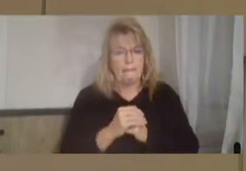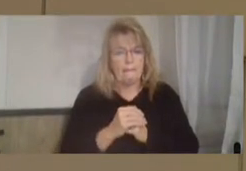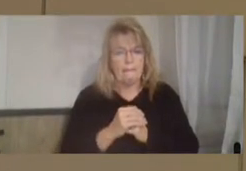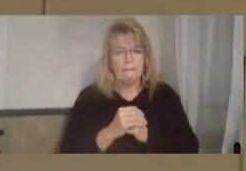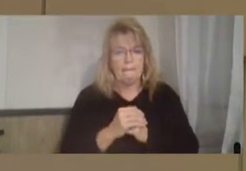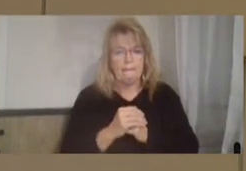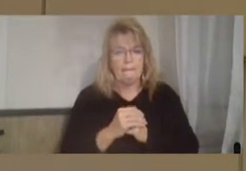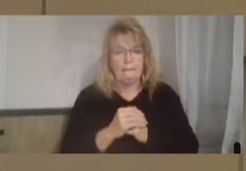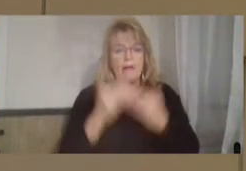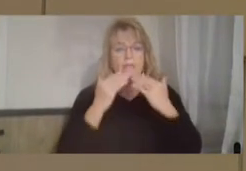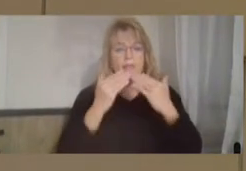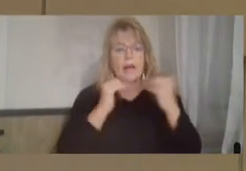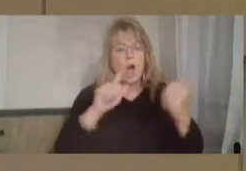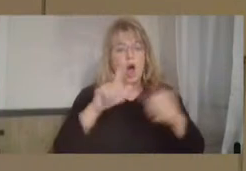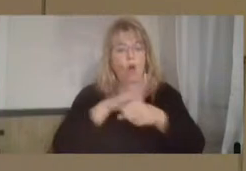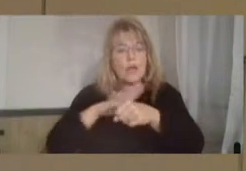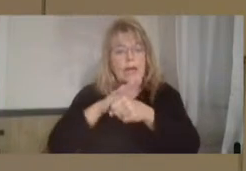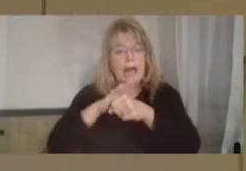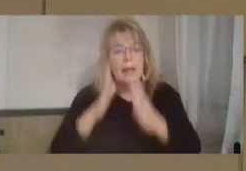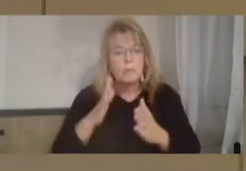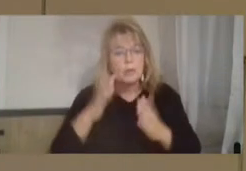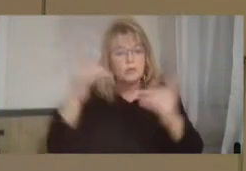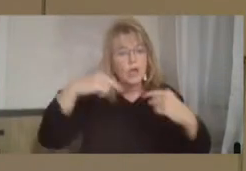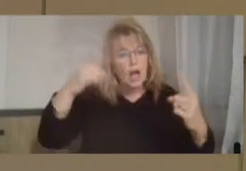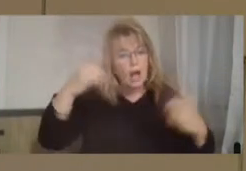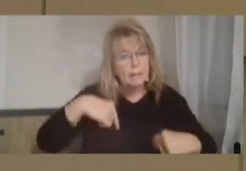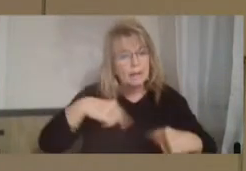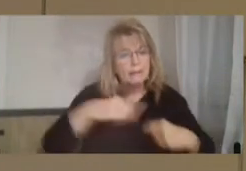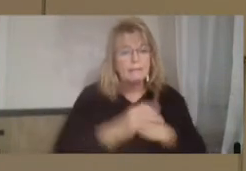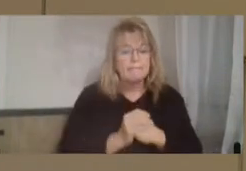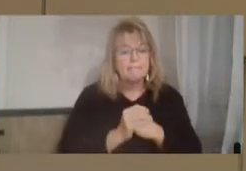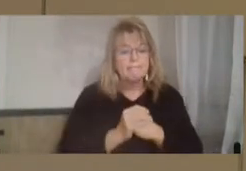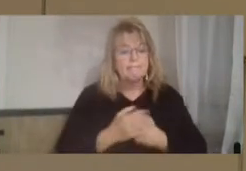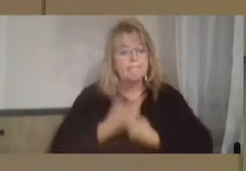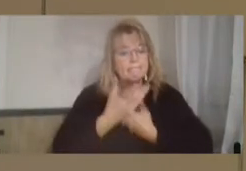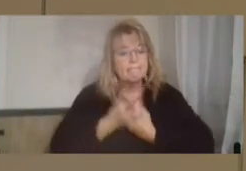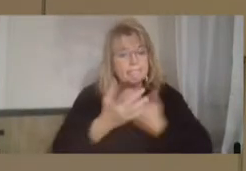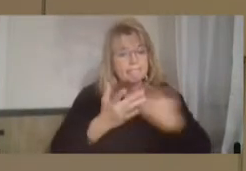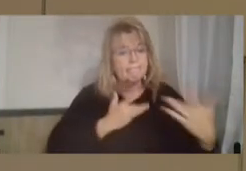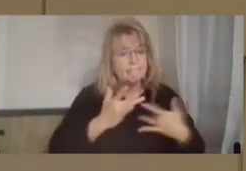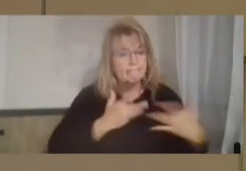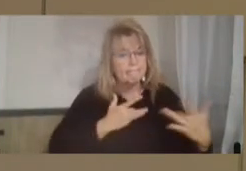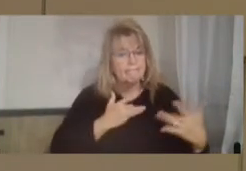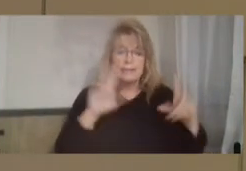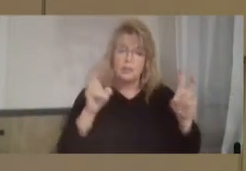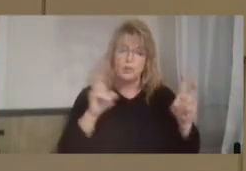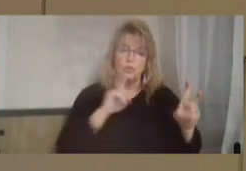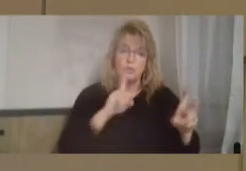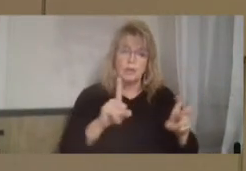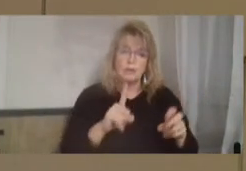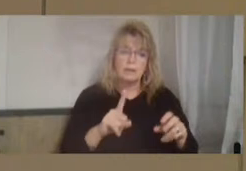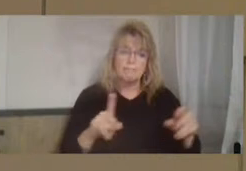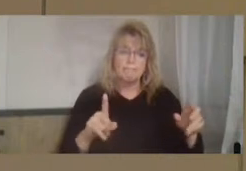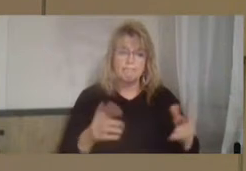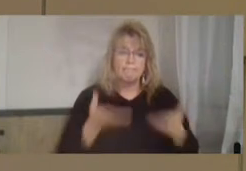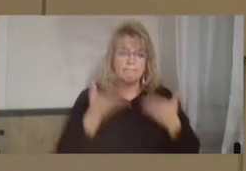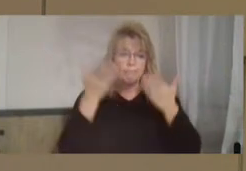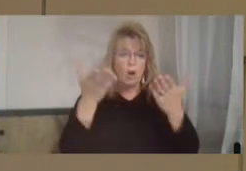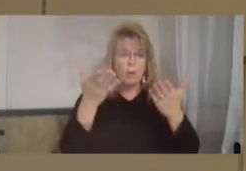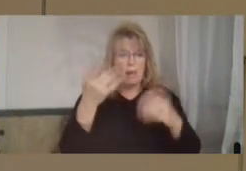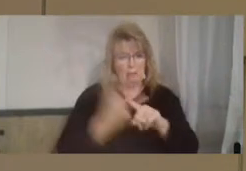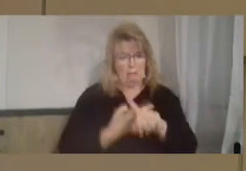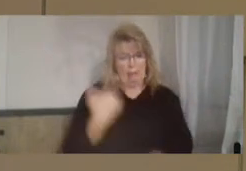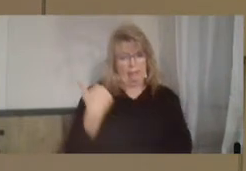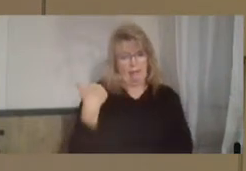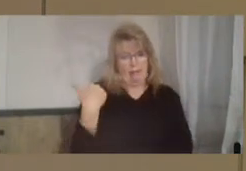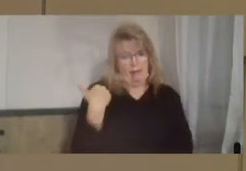Thank all the neighbors for coming out and expressing concern. You know, this issue was really brought up about a month ago